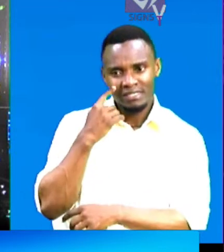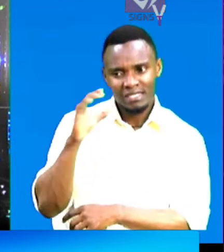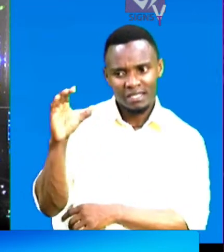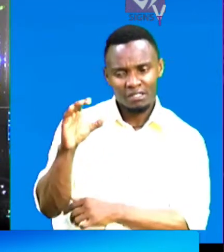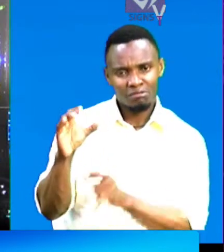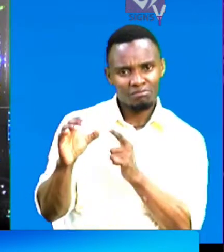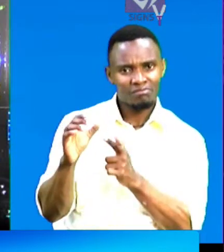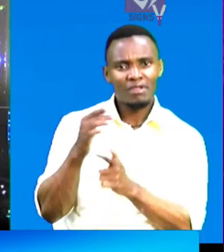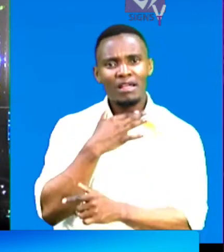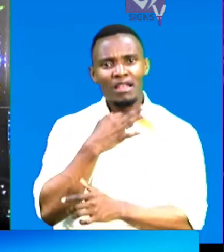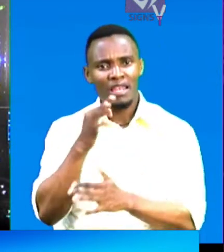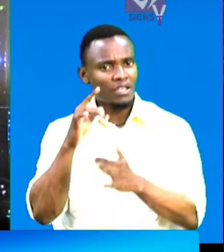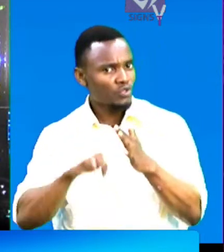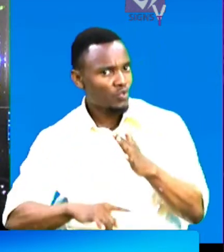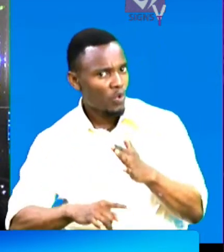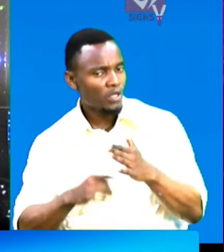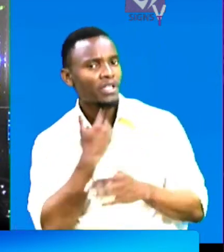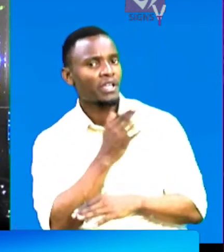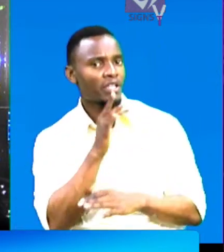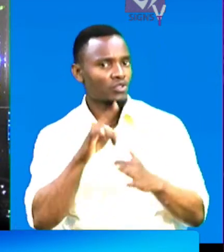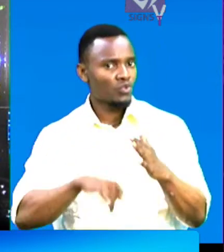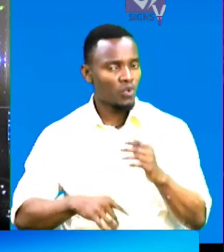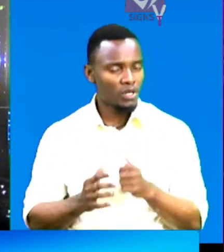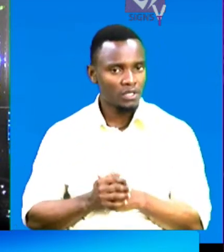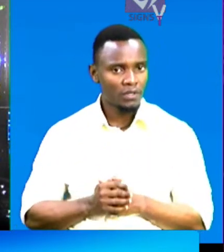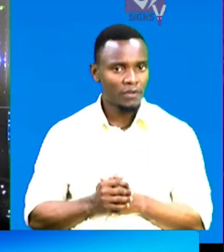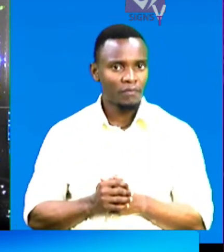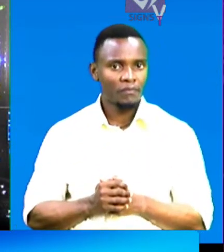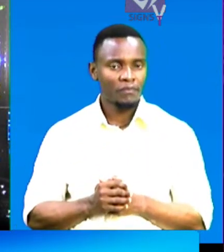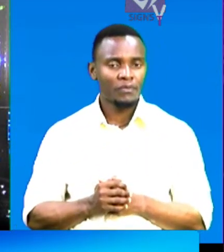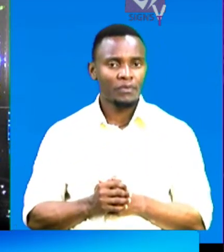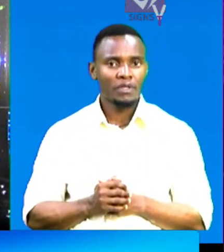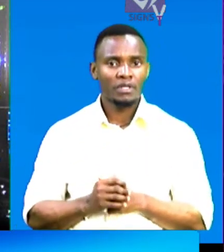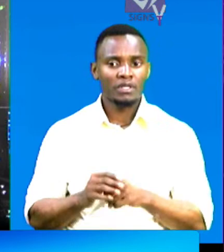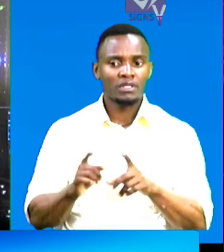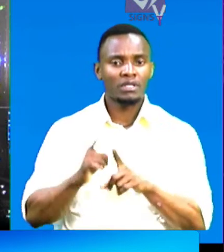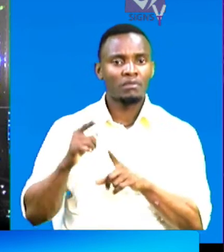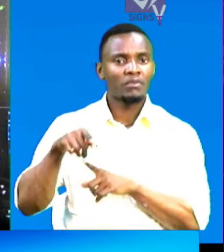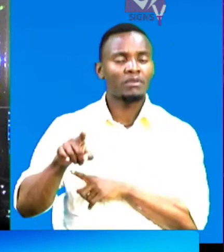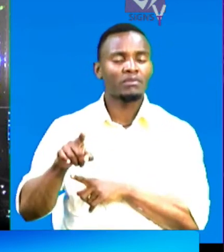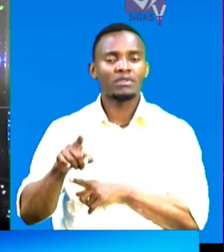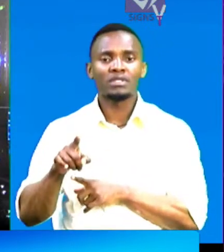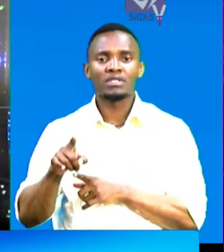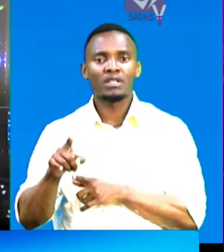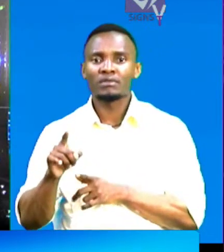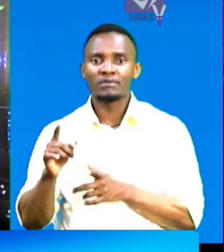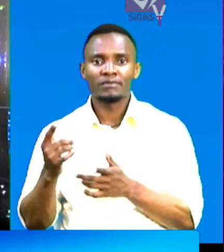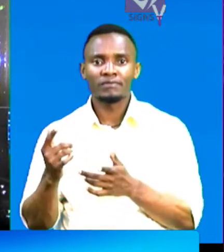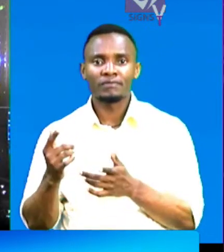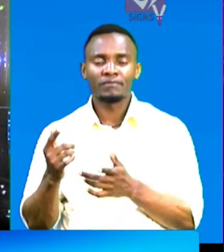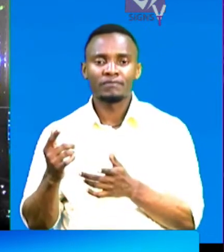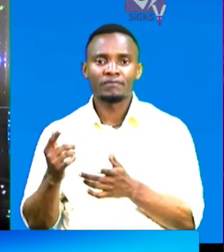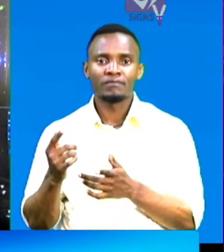dislikes. What do your customers like? What do they dislike about